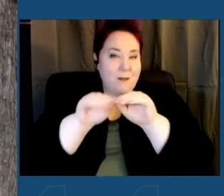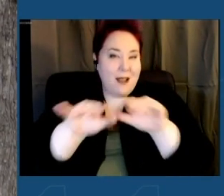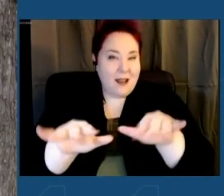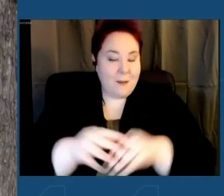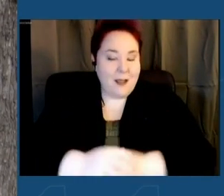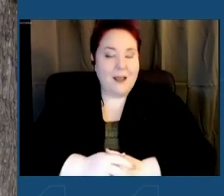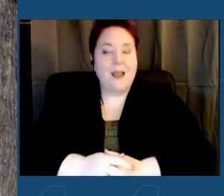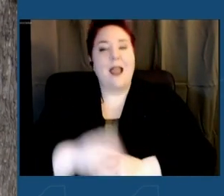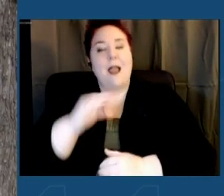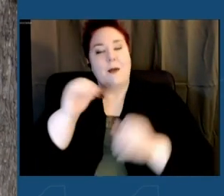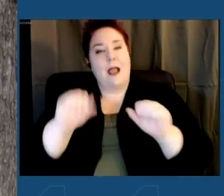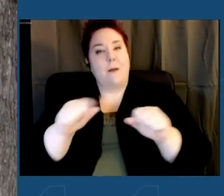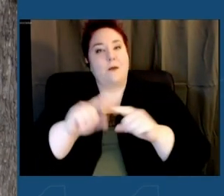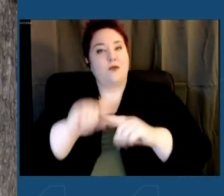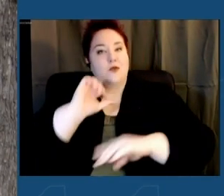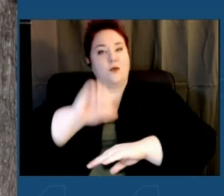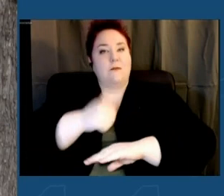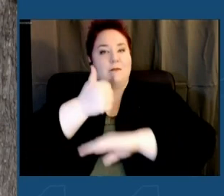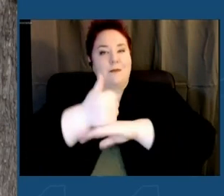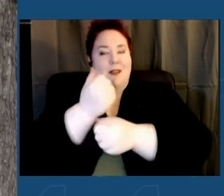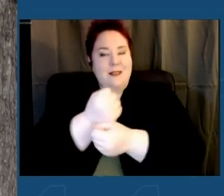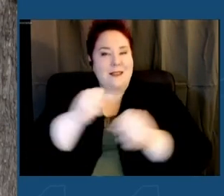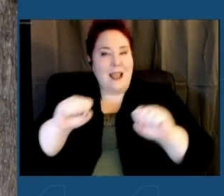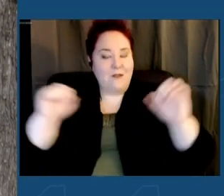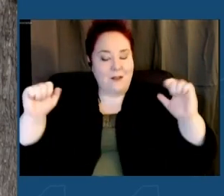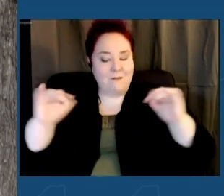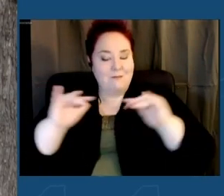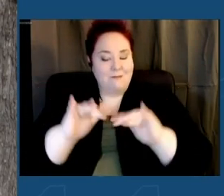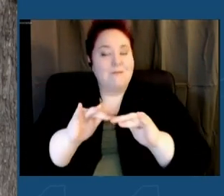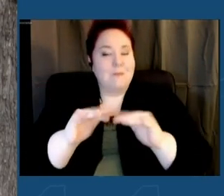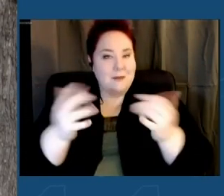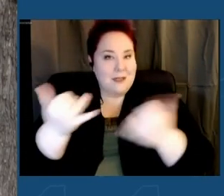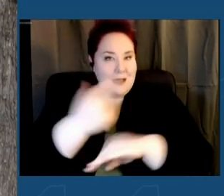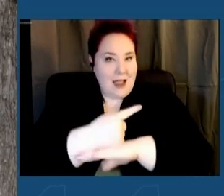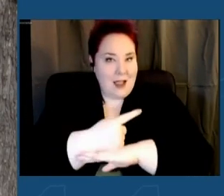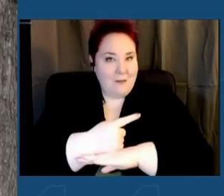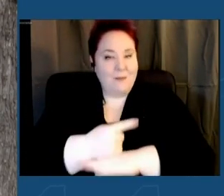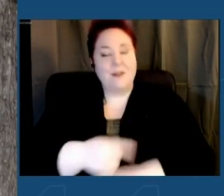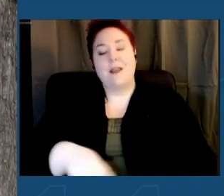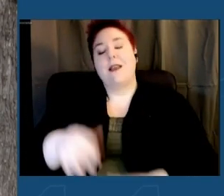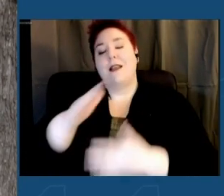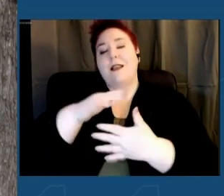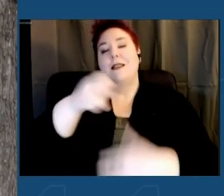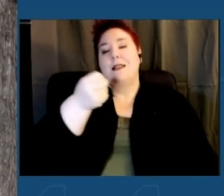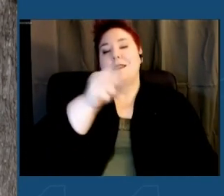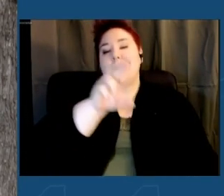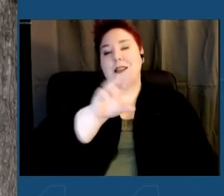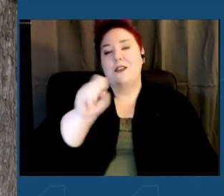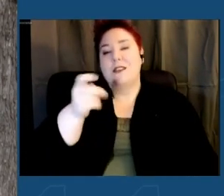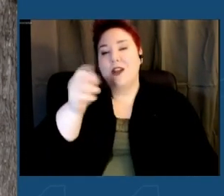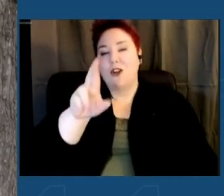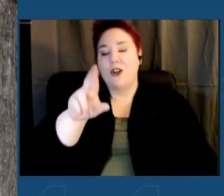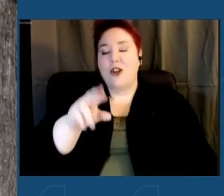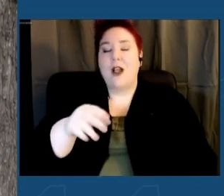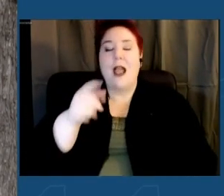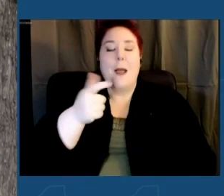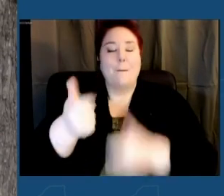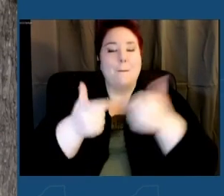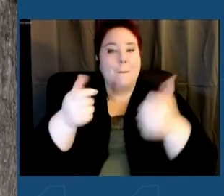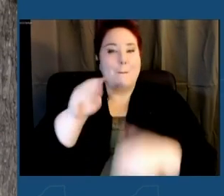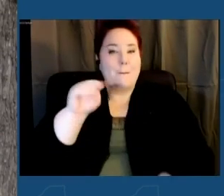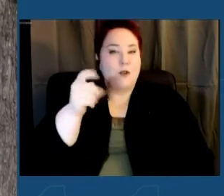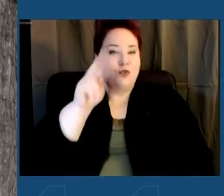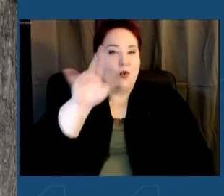gathering as we are here today. The senior senator from New York and the Senate Majority Leader, Chuck Schumer.